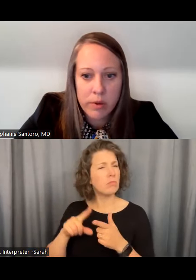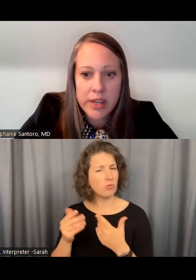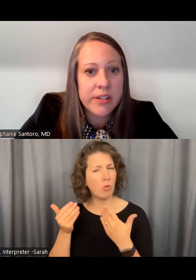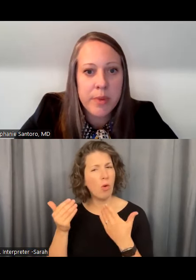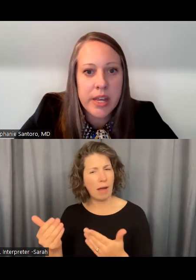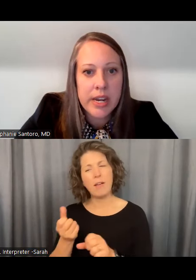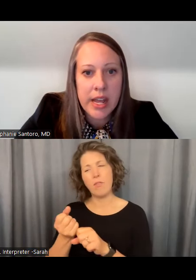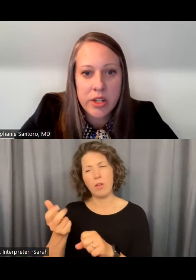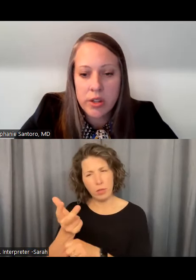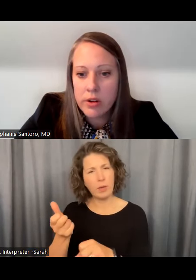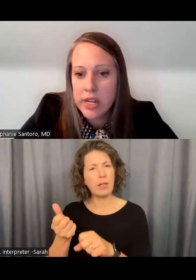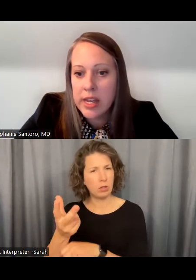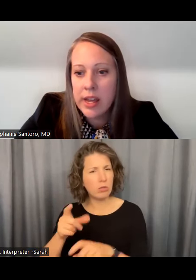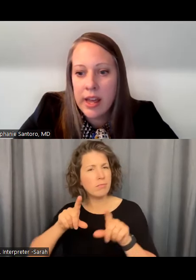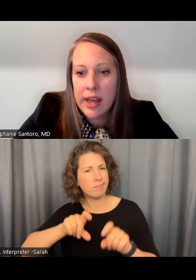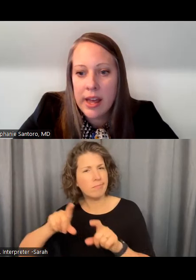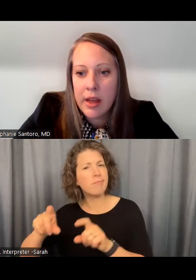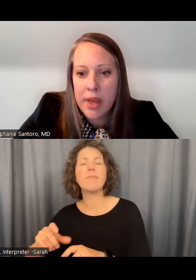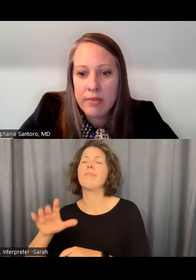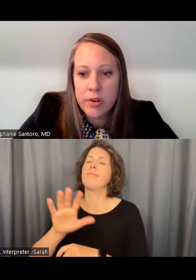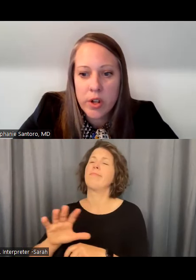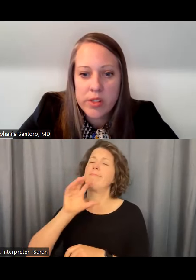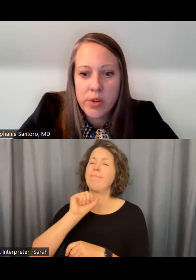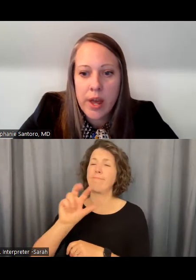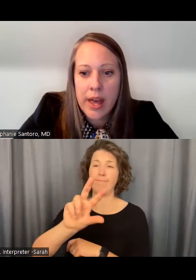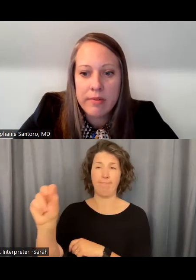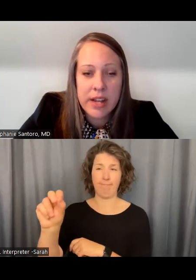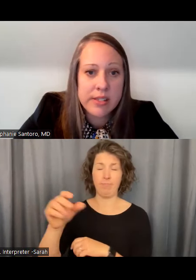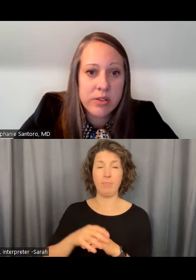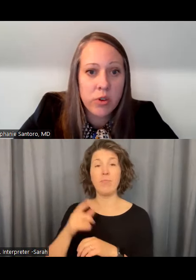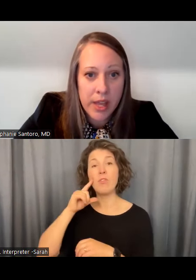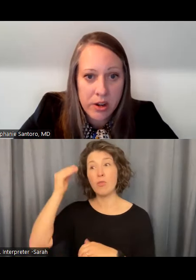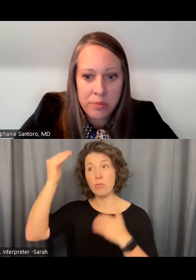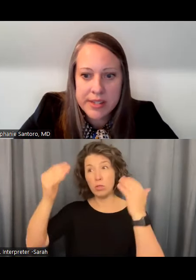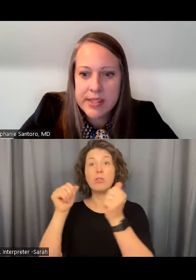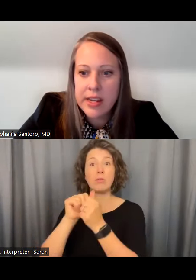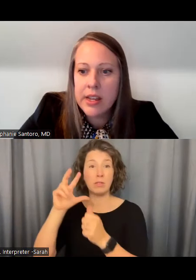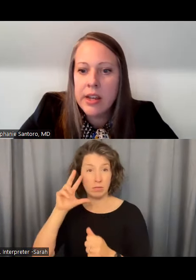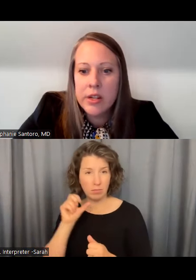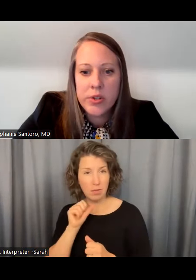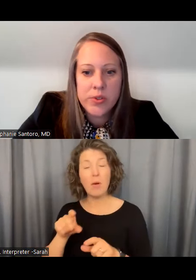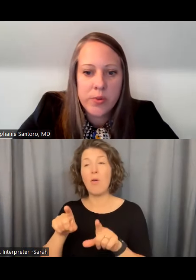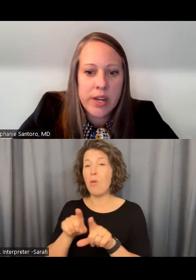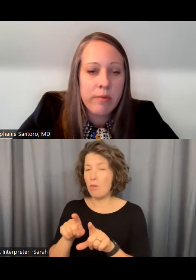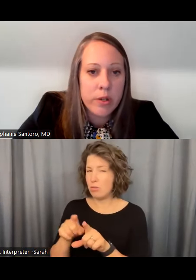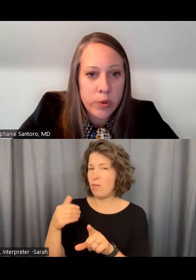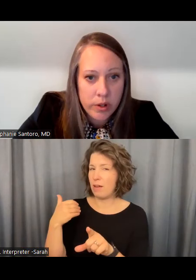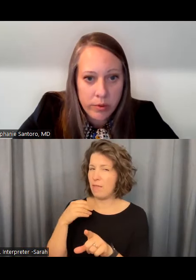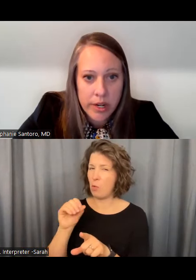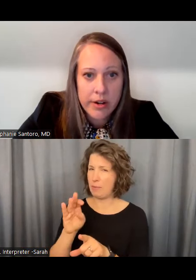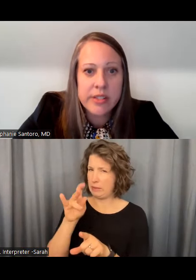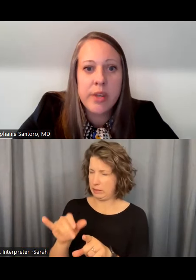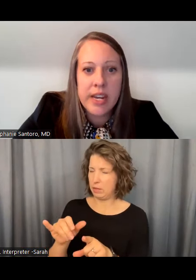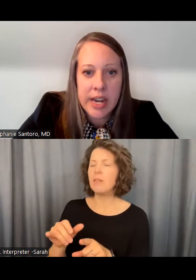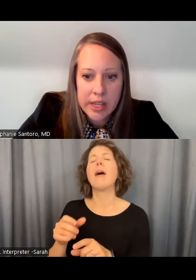every 3 years, beginning at age 30, and for adults who have Down syndrome and obesity, to screen every 2 to